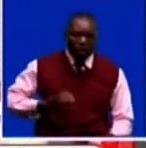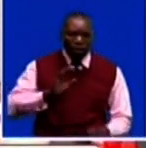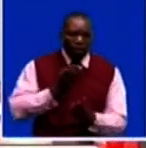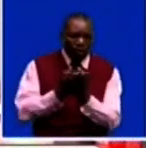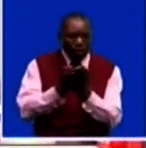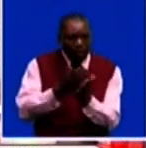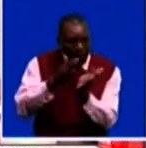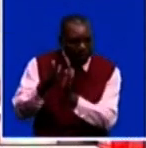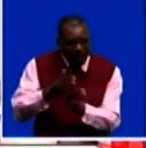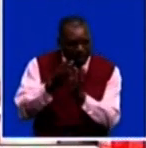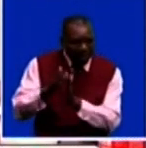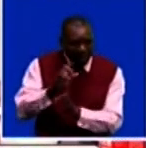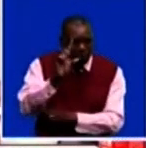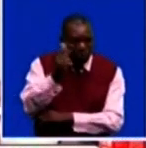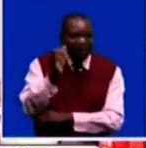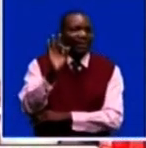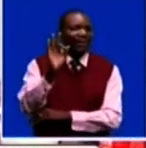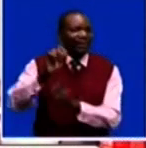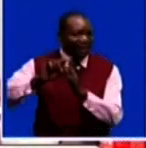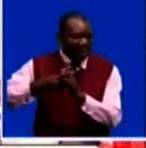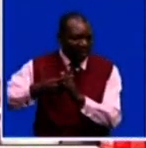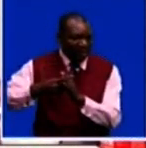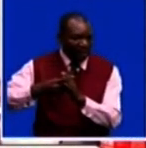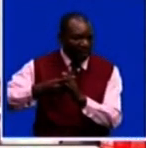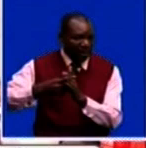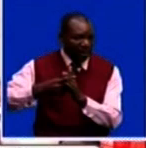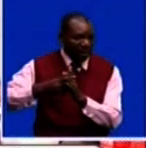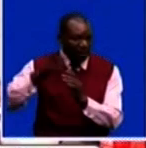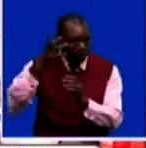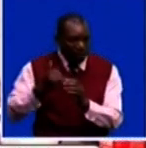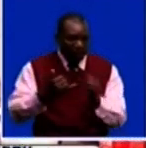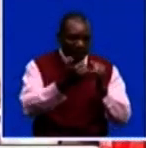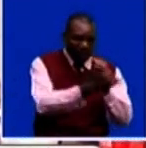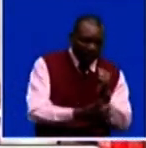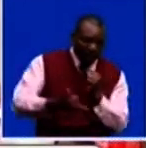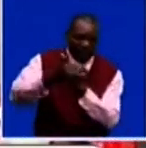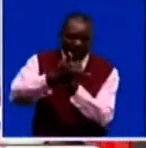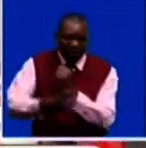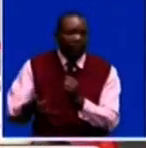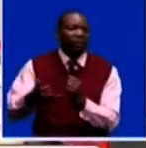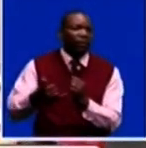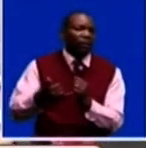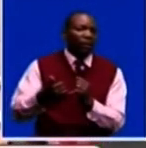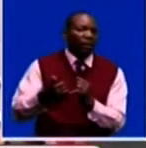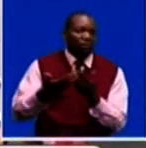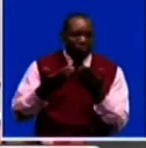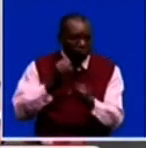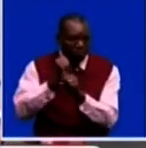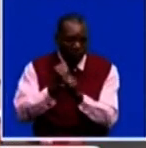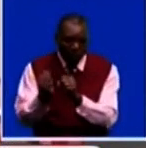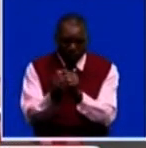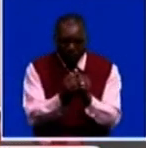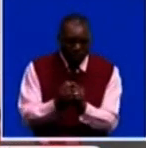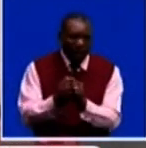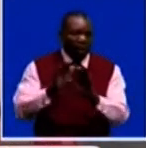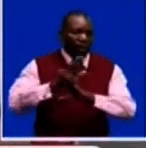plan to take off is 2019 under the existing bilateral channels between the two countries. He said this when a